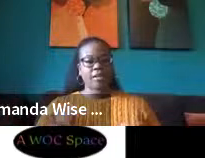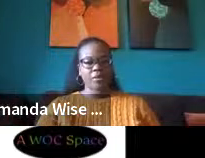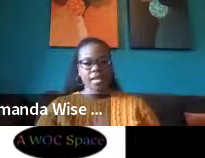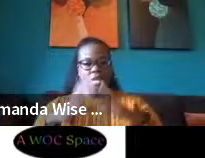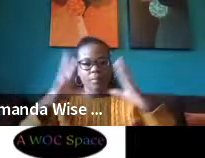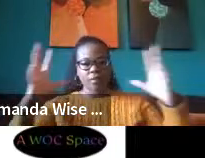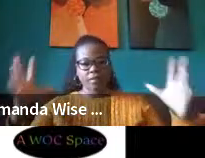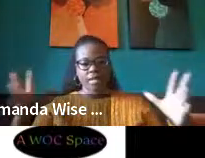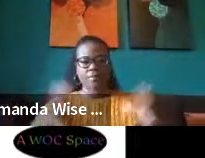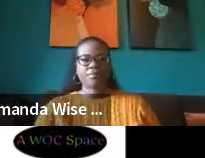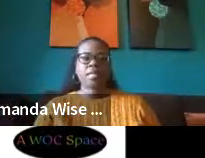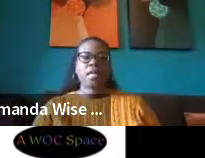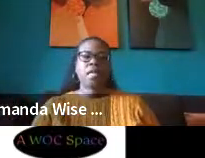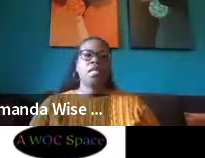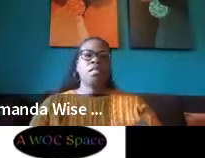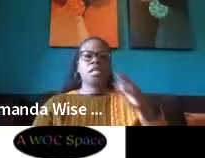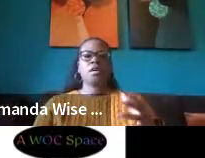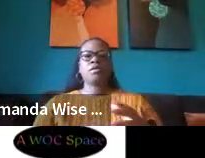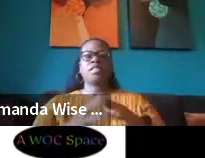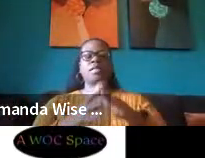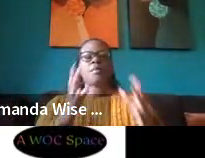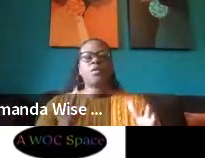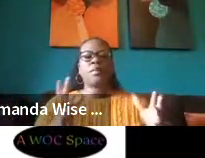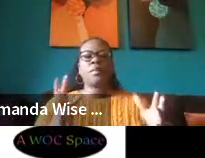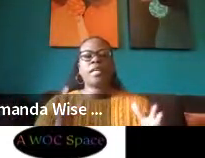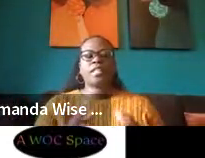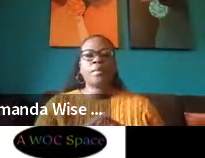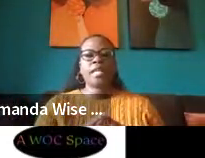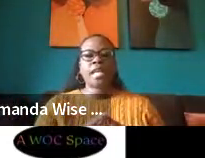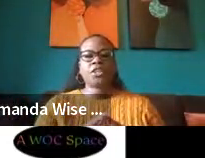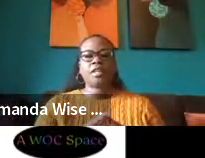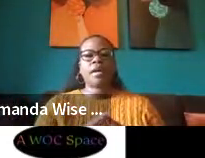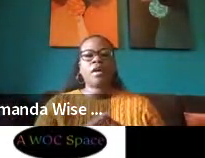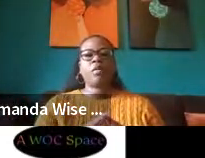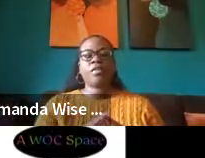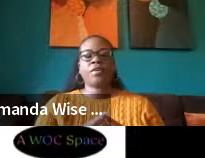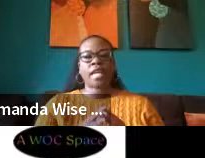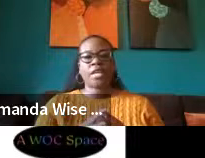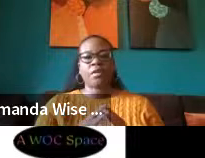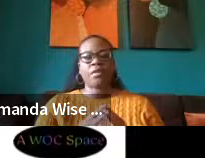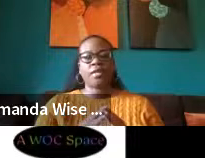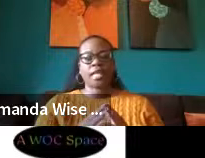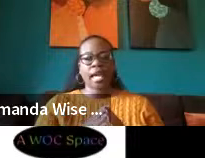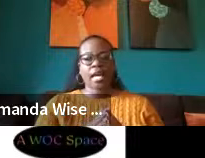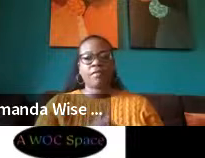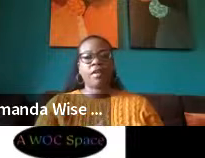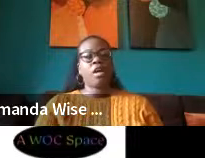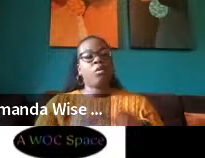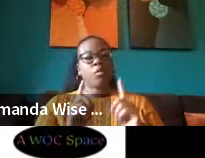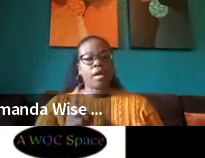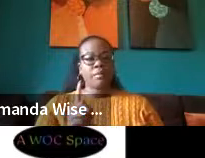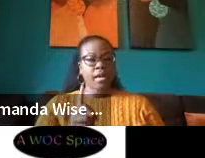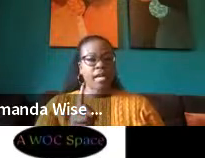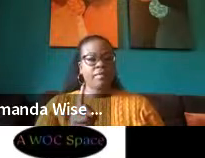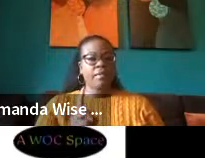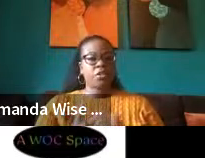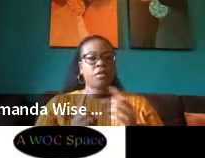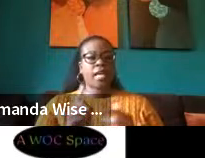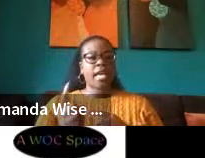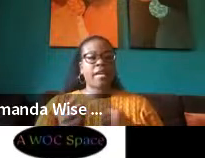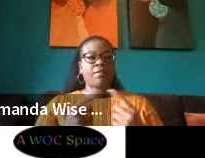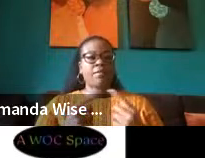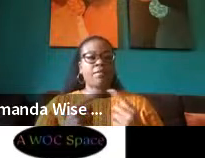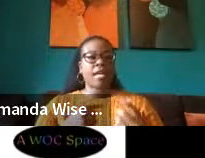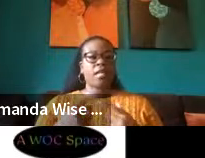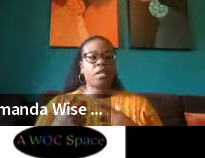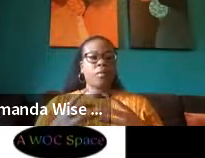down. Okay, how about that? So sometimes you have to make a determination about whether or not you're going to have one brand that you're going